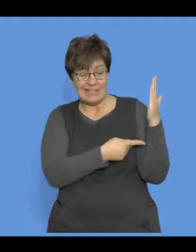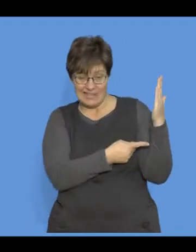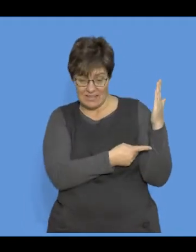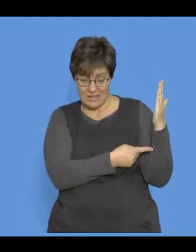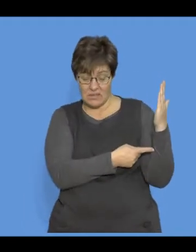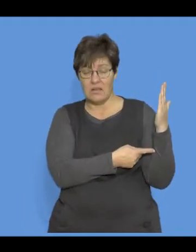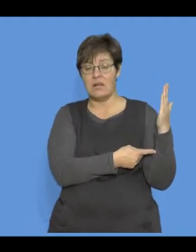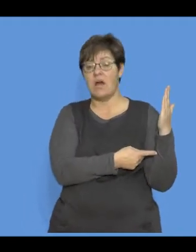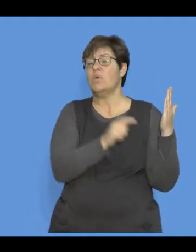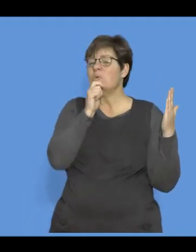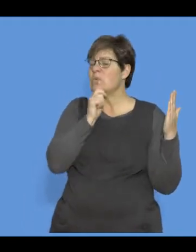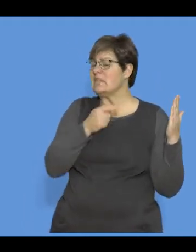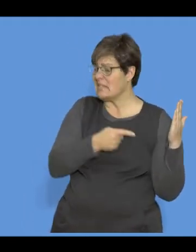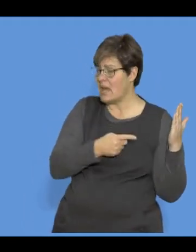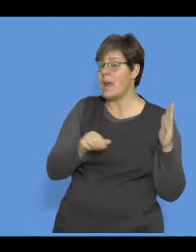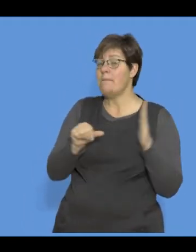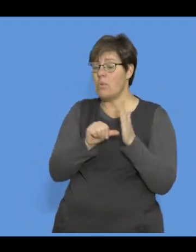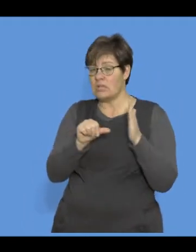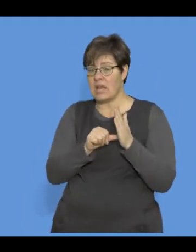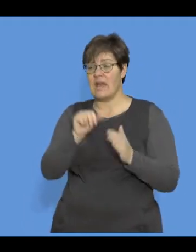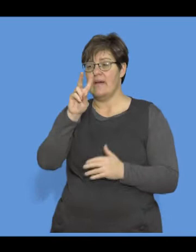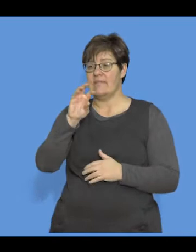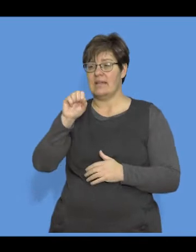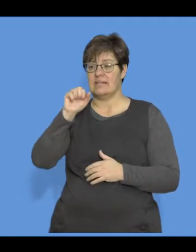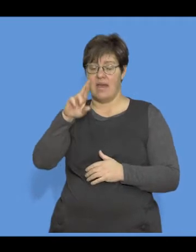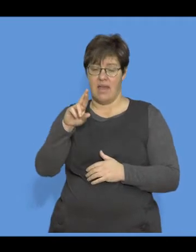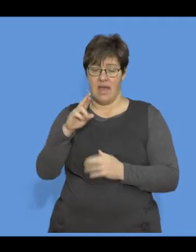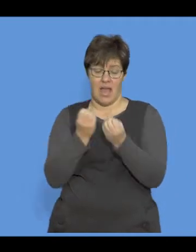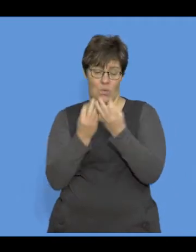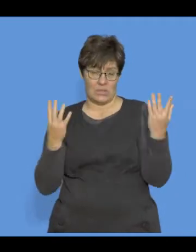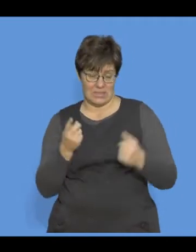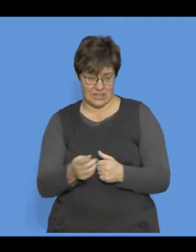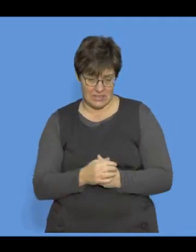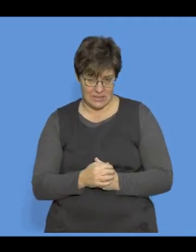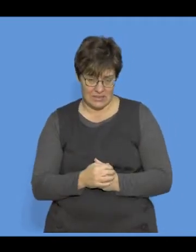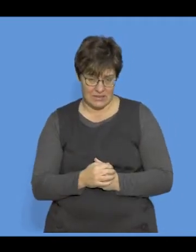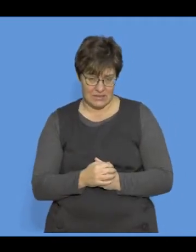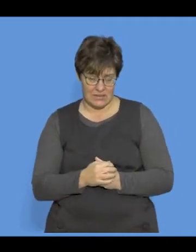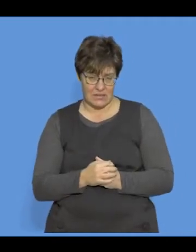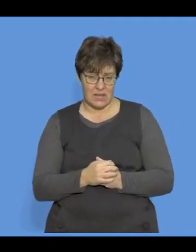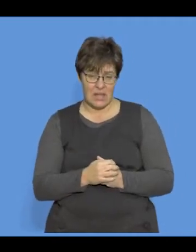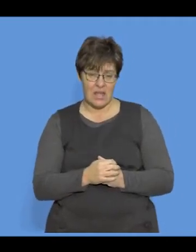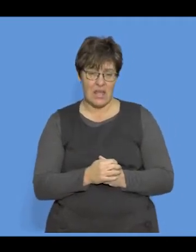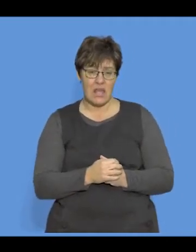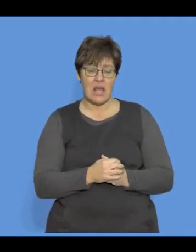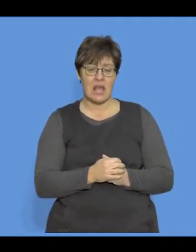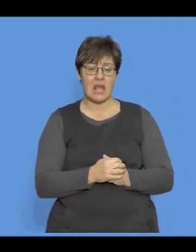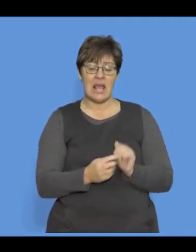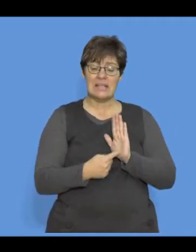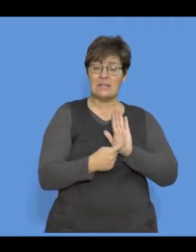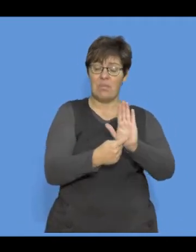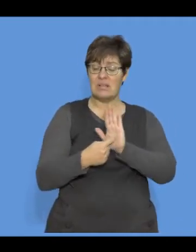that you identify vector quantities, that you recognize each symbol, and that you also learn